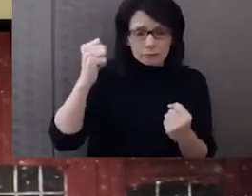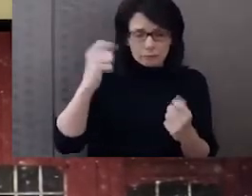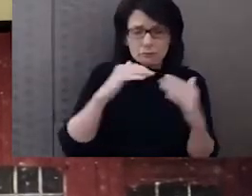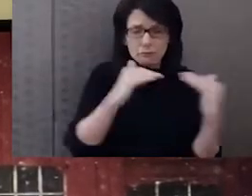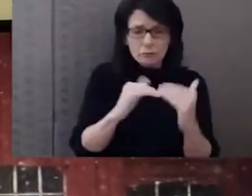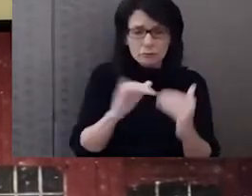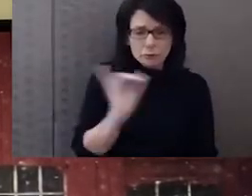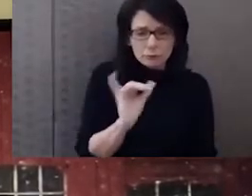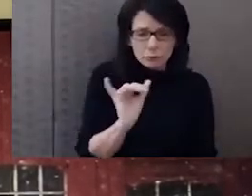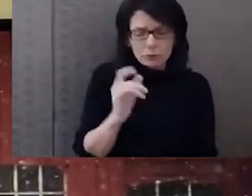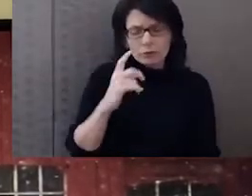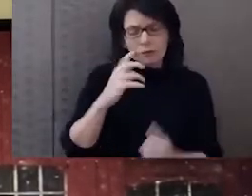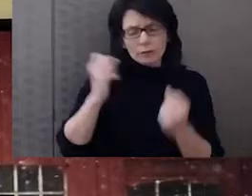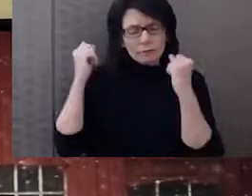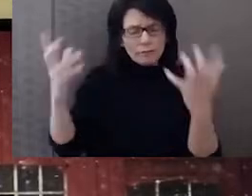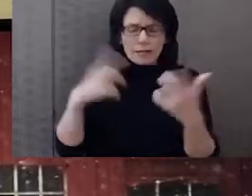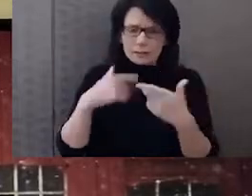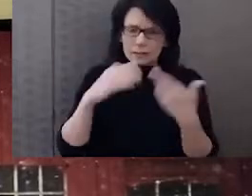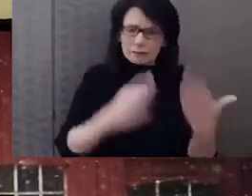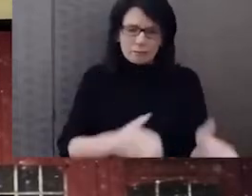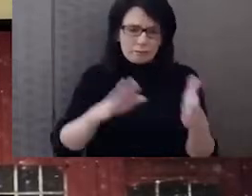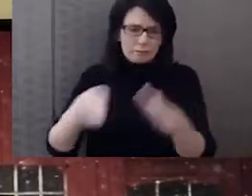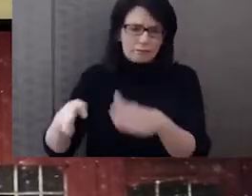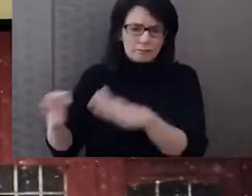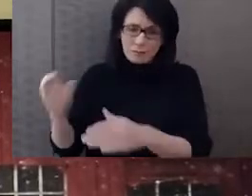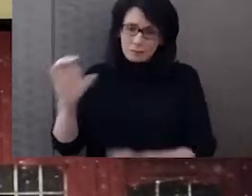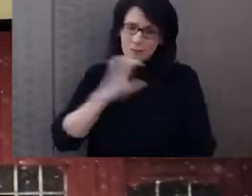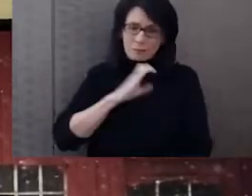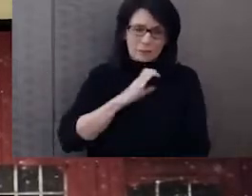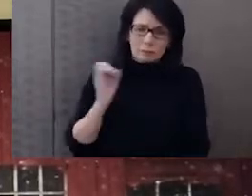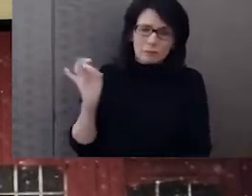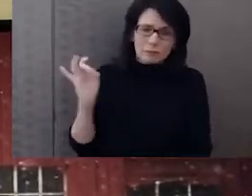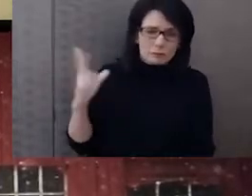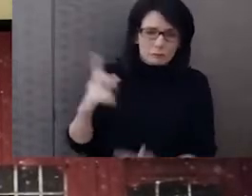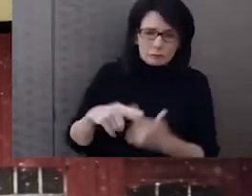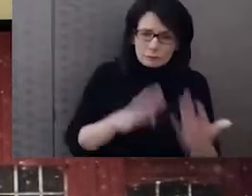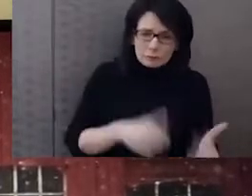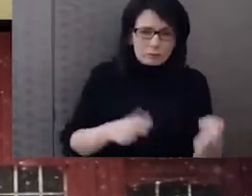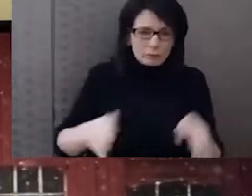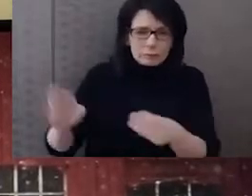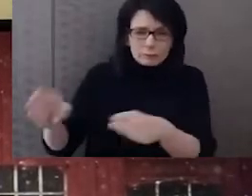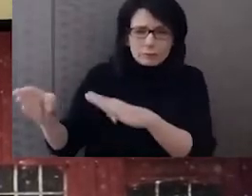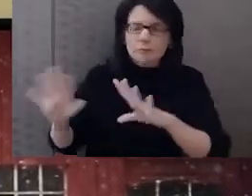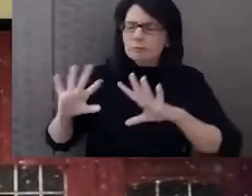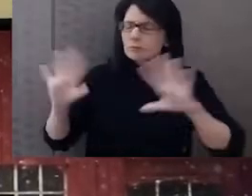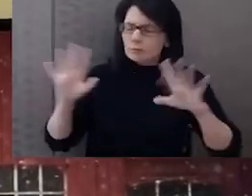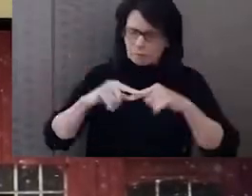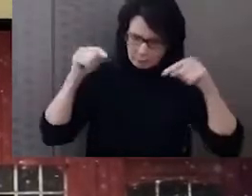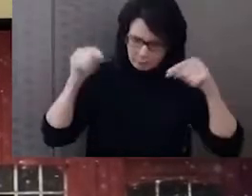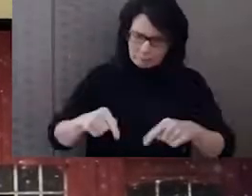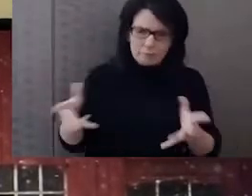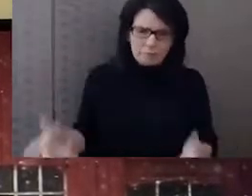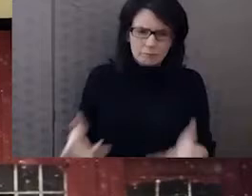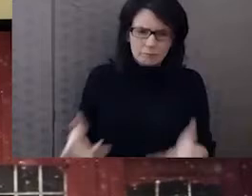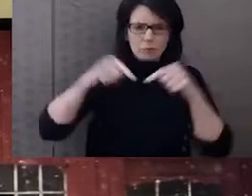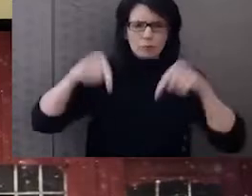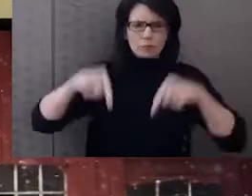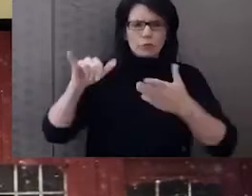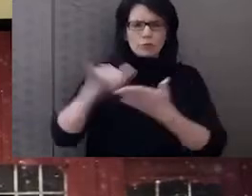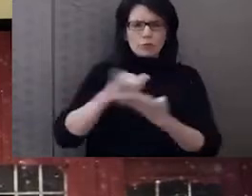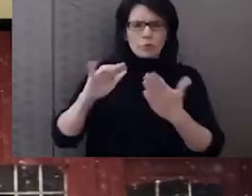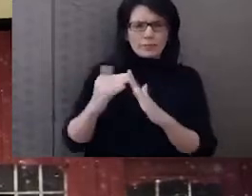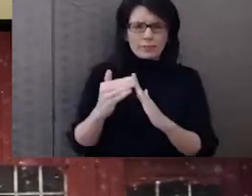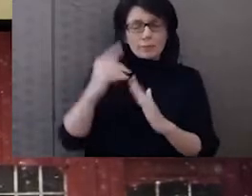hands of the police, NOPE has made it an urgent priority to shift mental health response in New York City from the